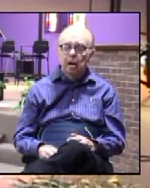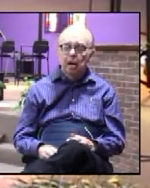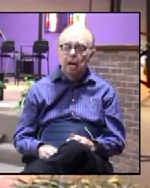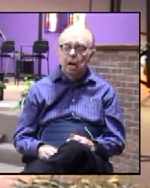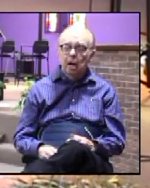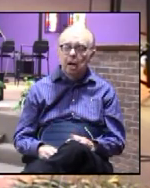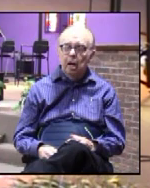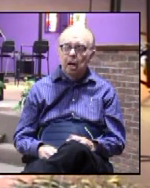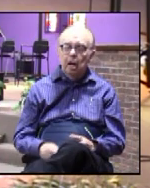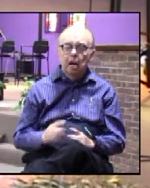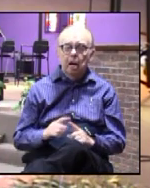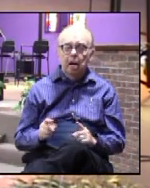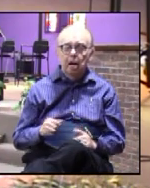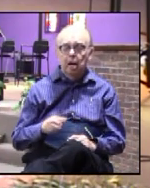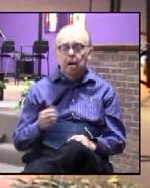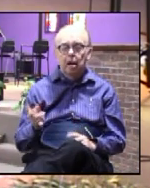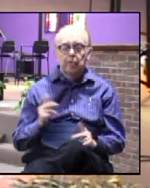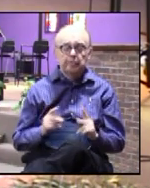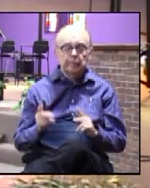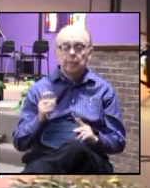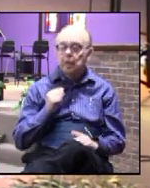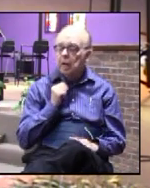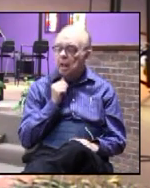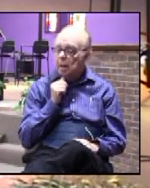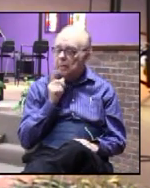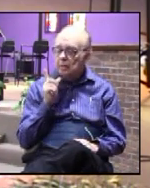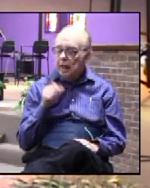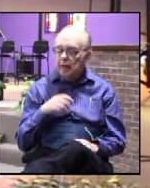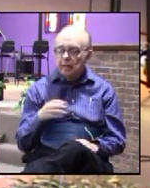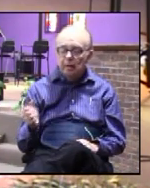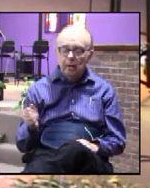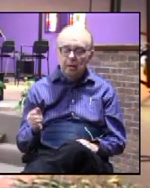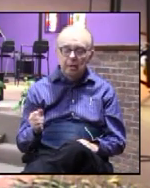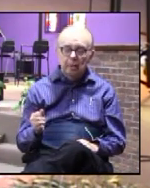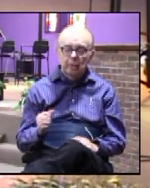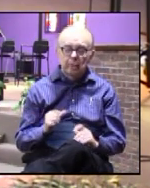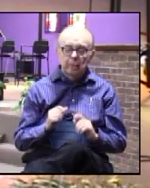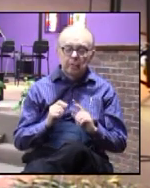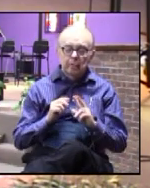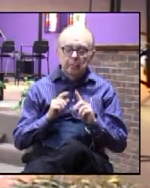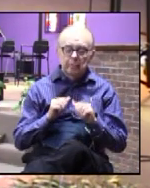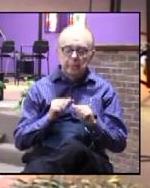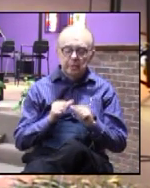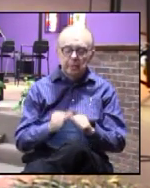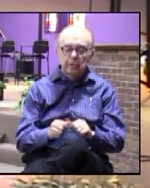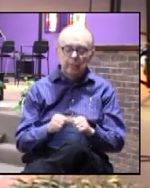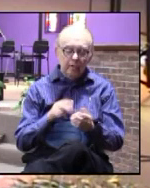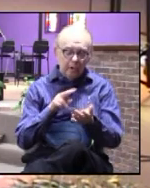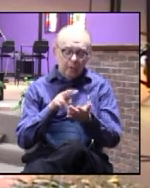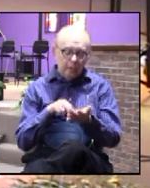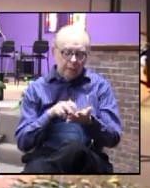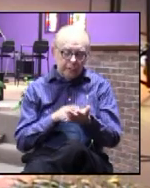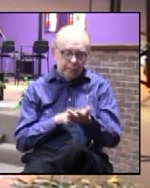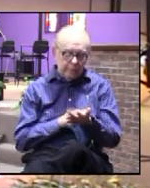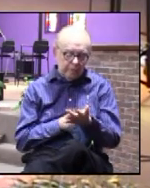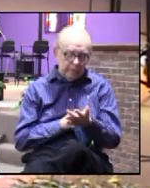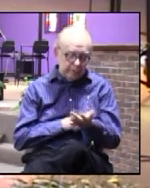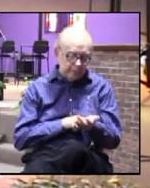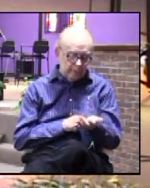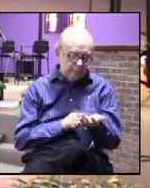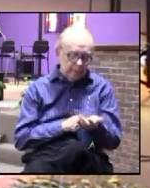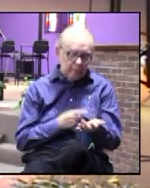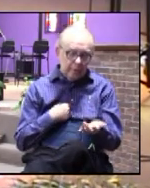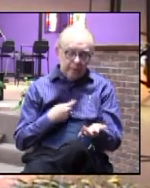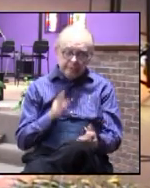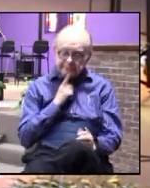other stuff. But others that don't are constantly watching your watch to see when am I going to shut up